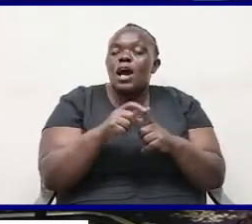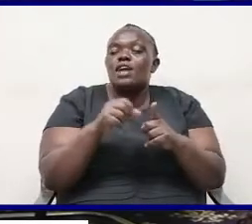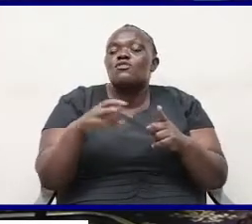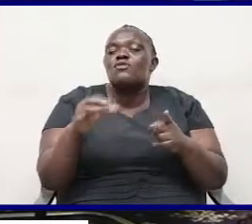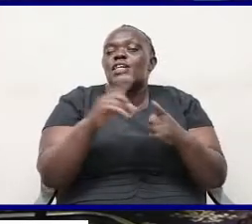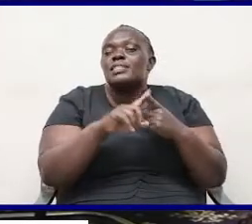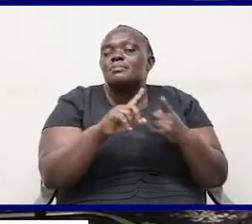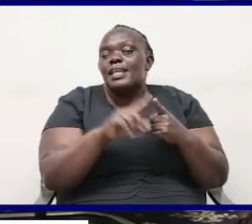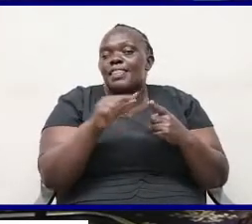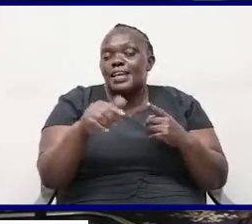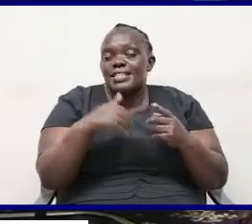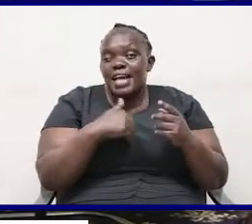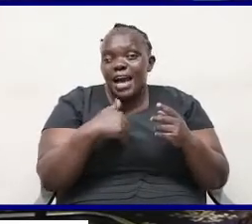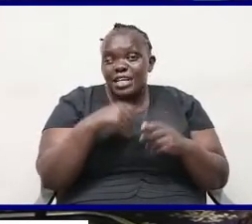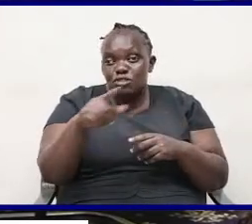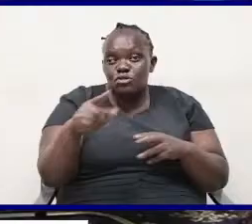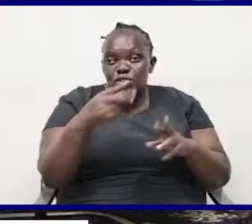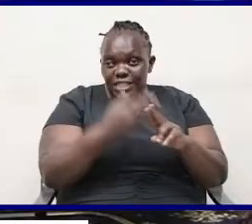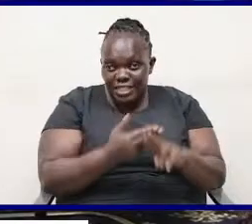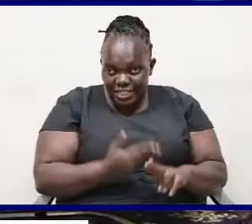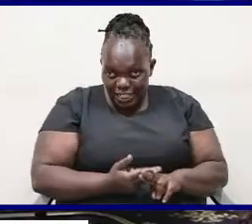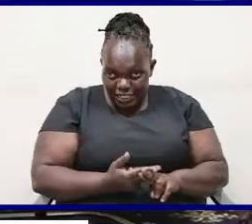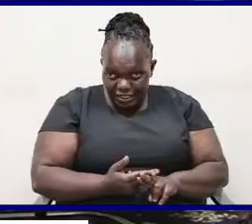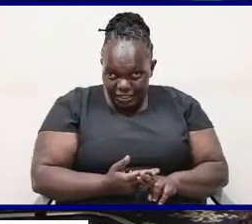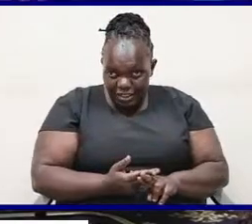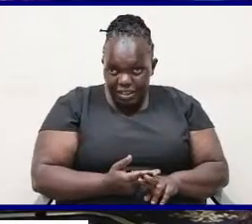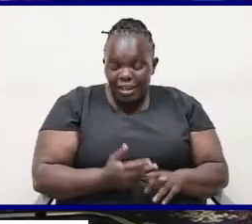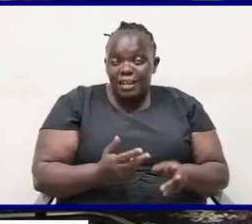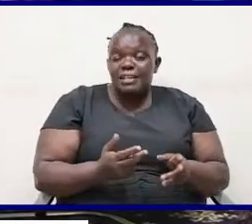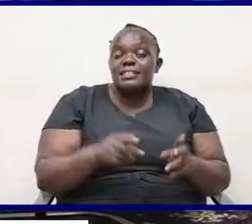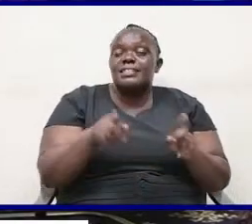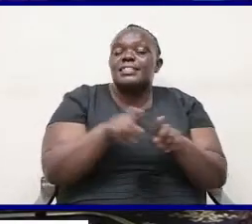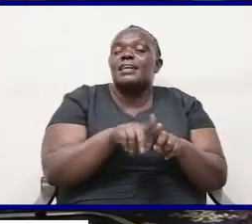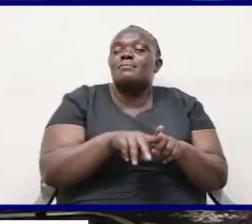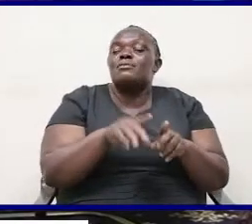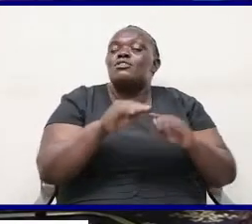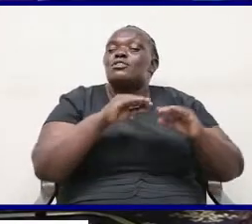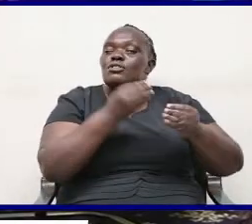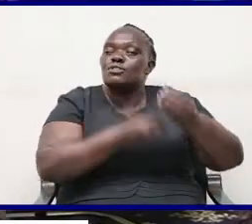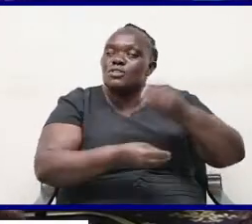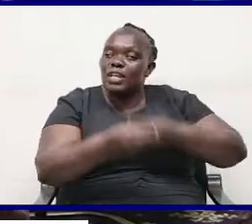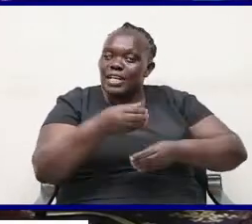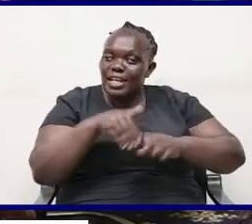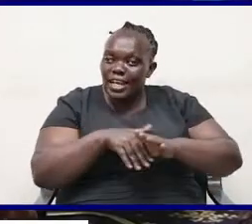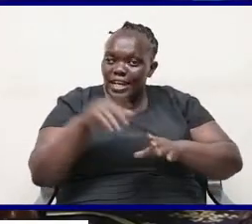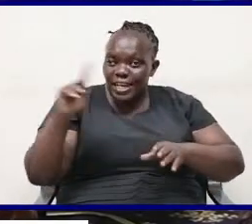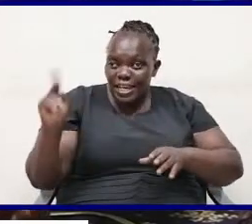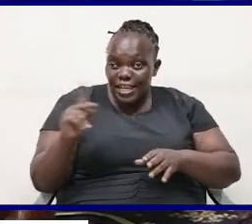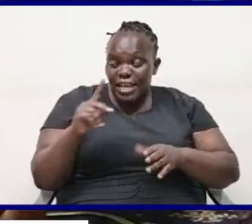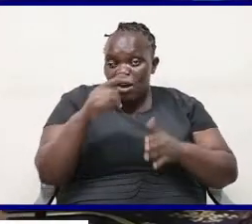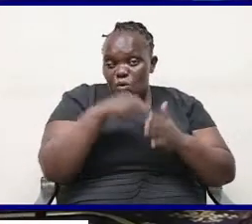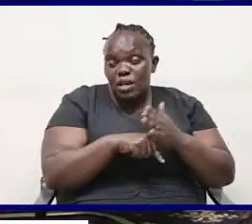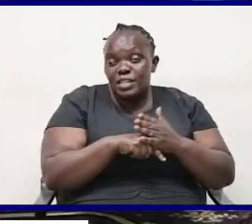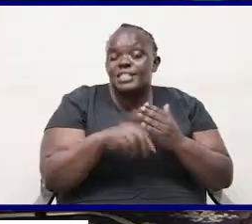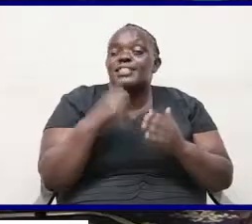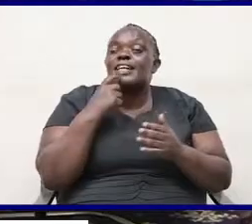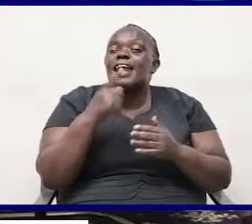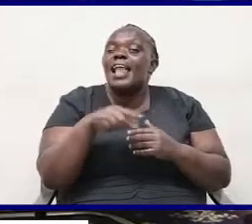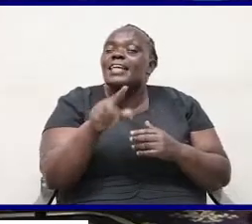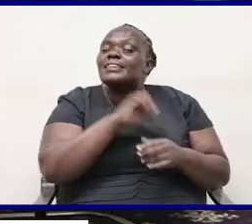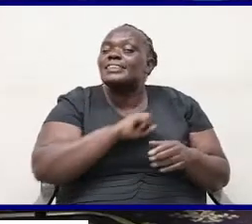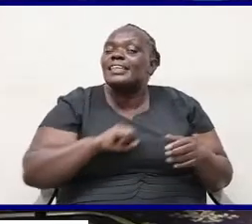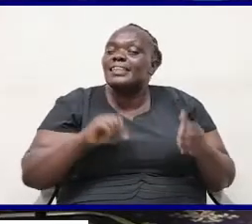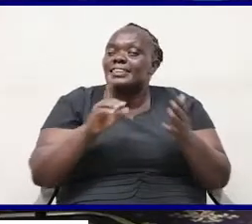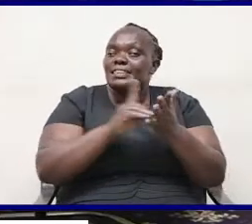experience that has you now seated at the helm of trade in Kenya. What tell us about the